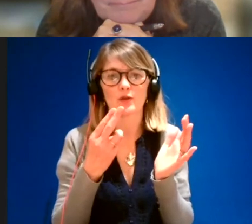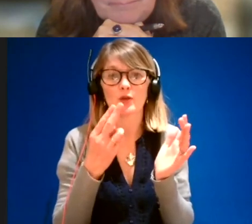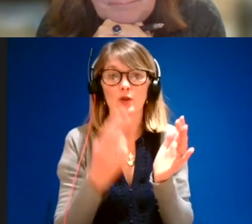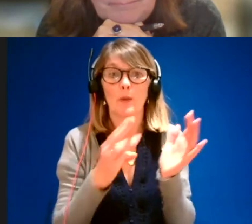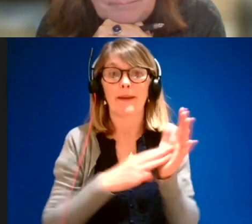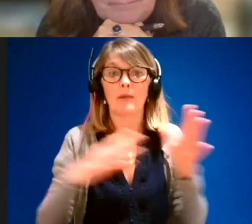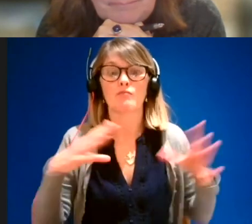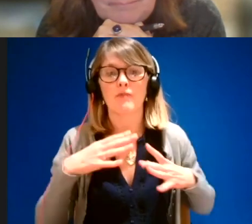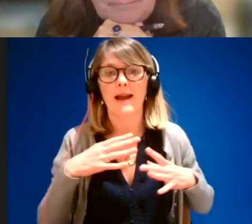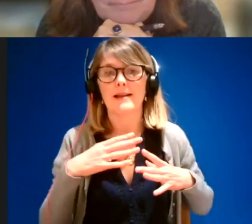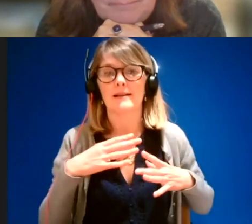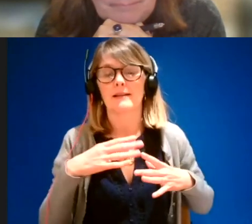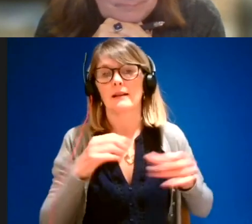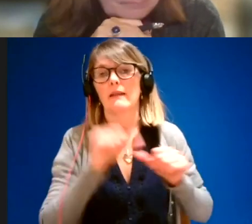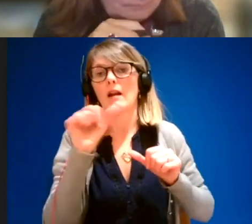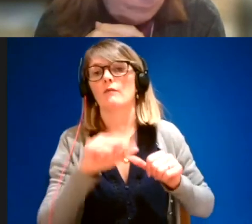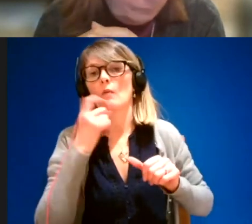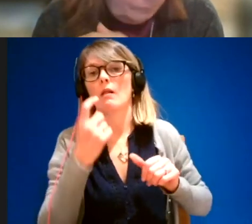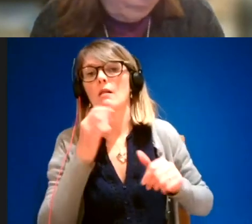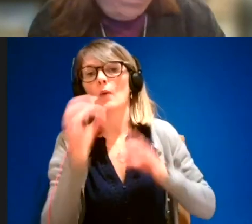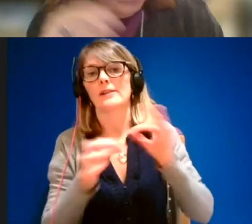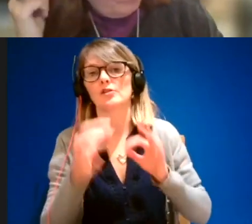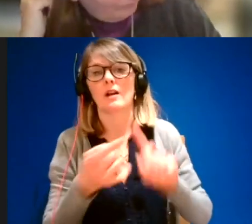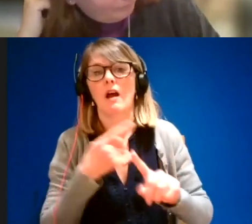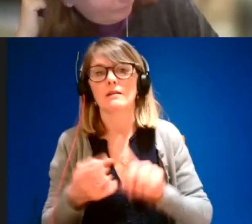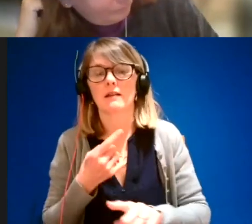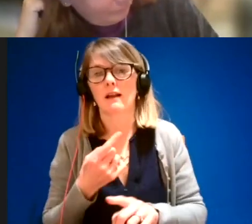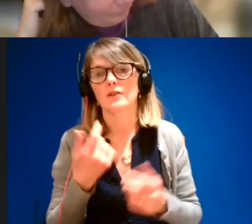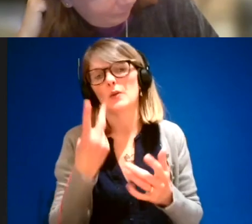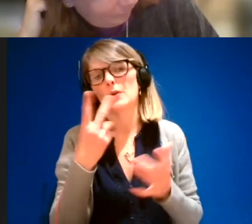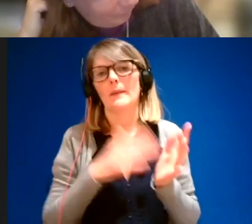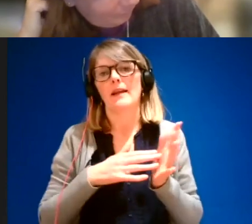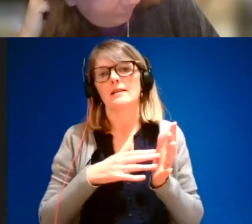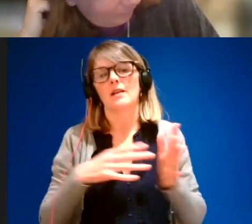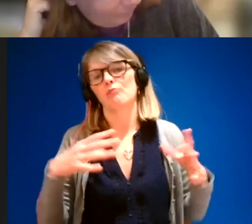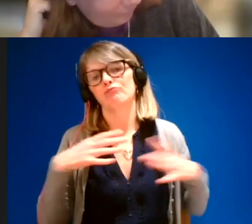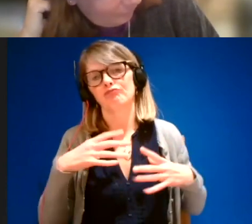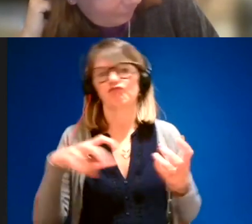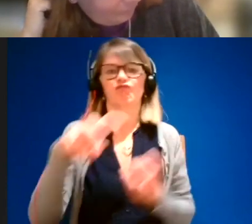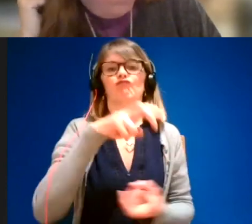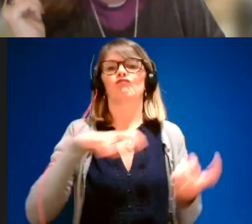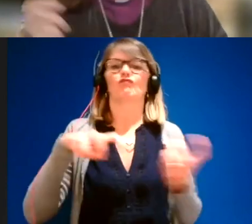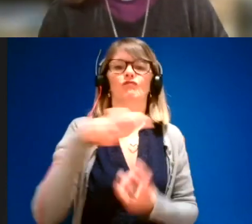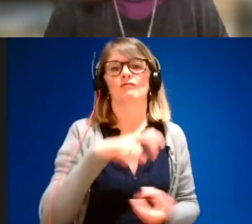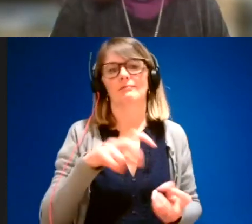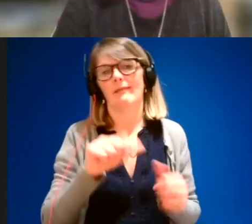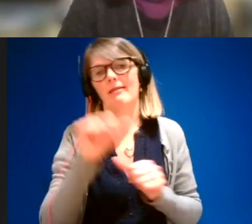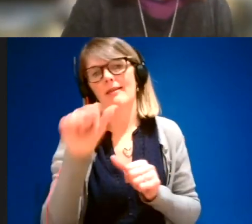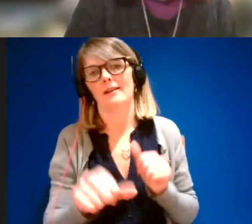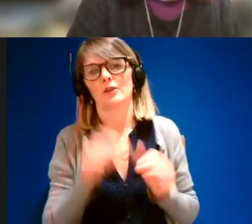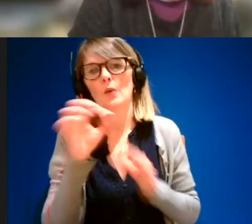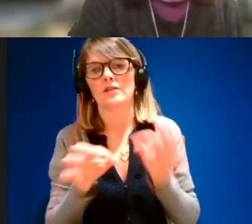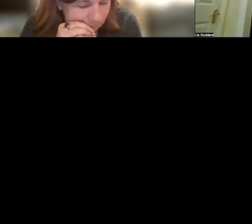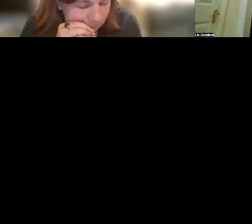into Q&A. So just 2 minutes to stretch your legs or whatever, and then we'll go into our question and answer session.